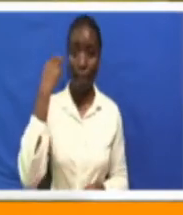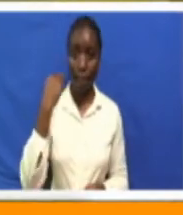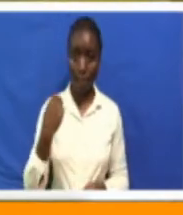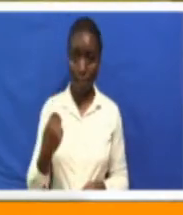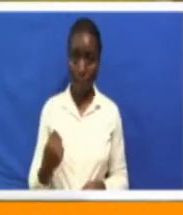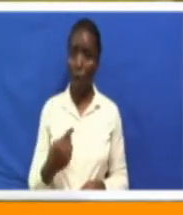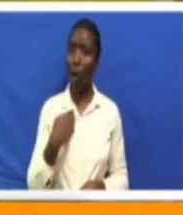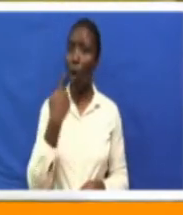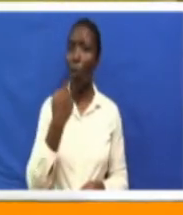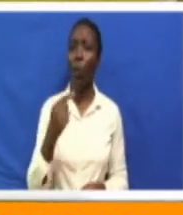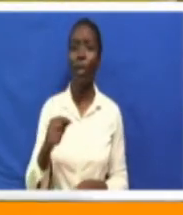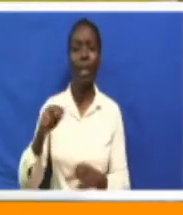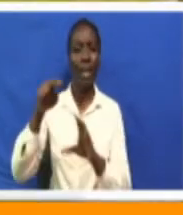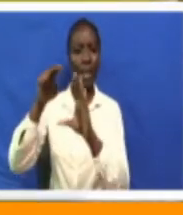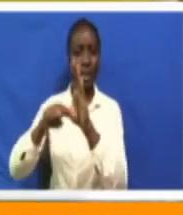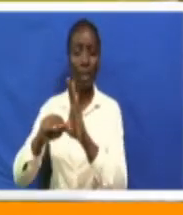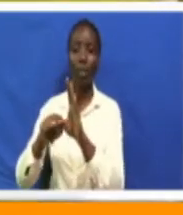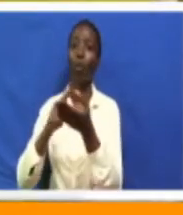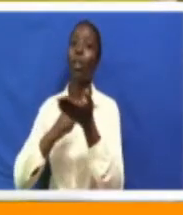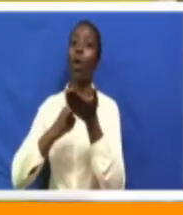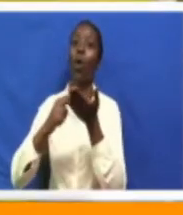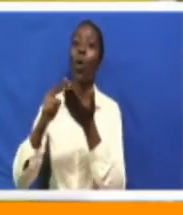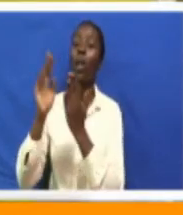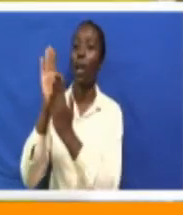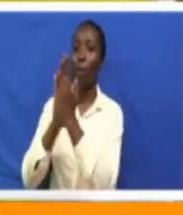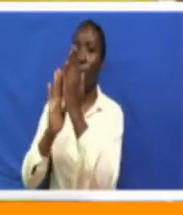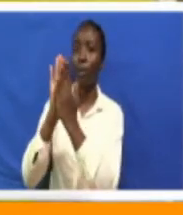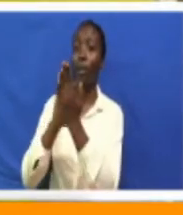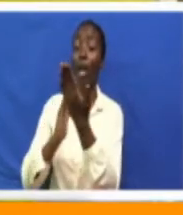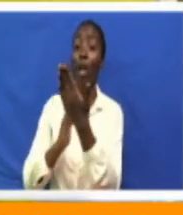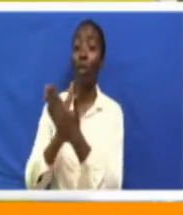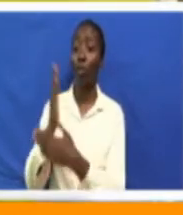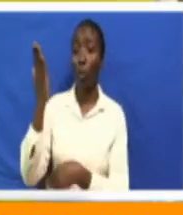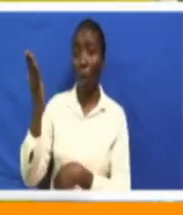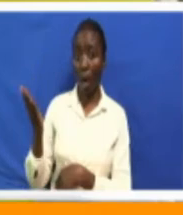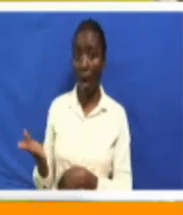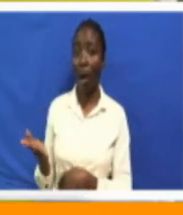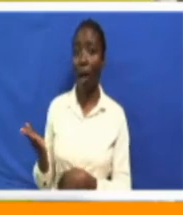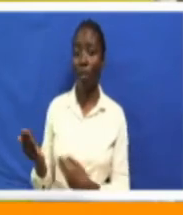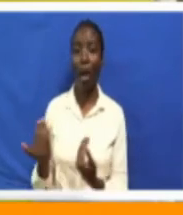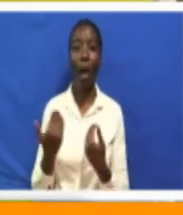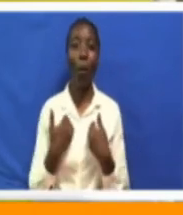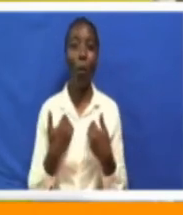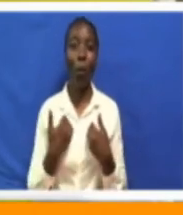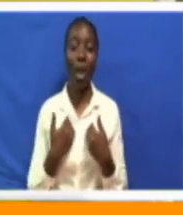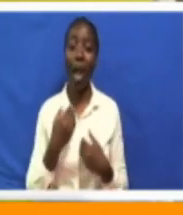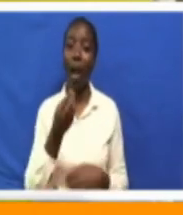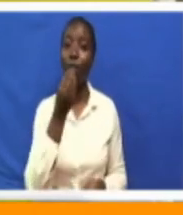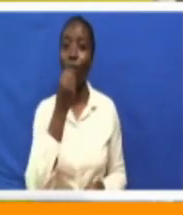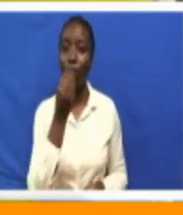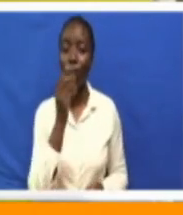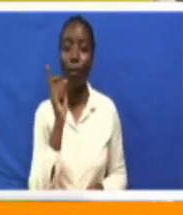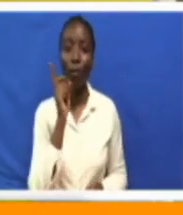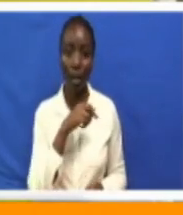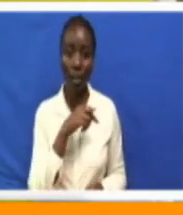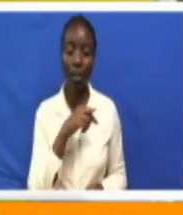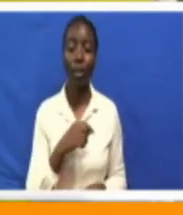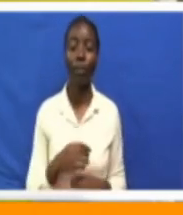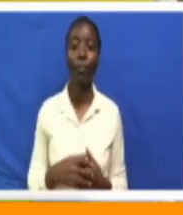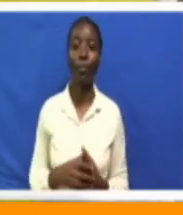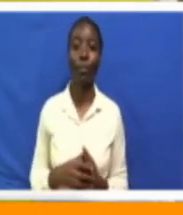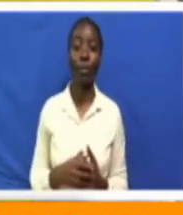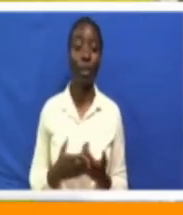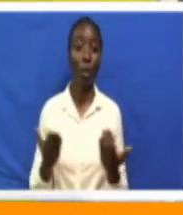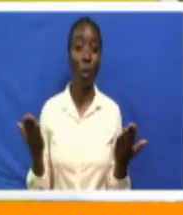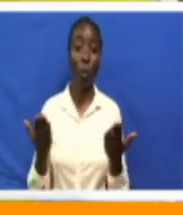the seat of the divine presence through her we have the manner which